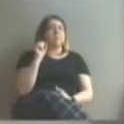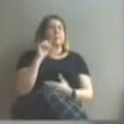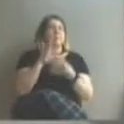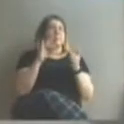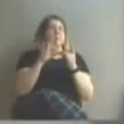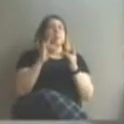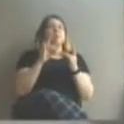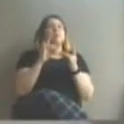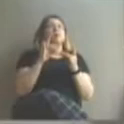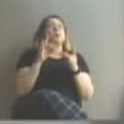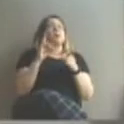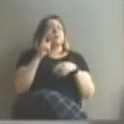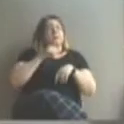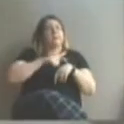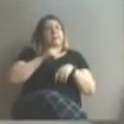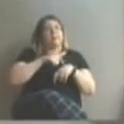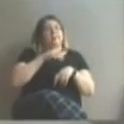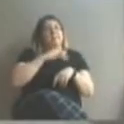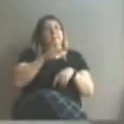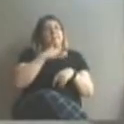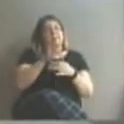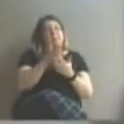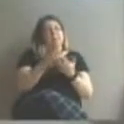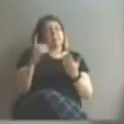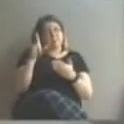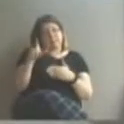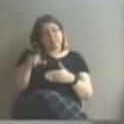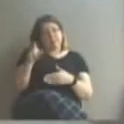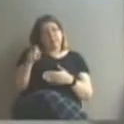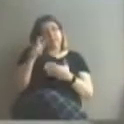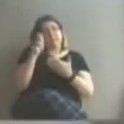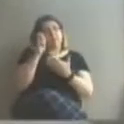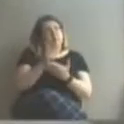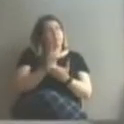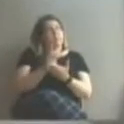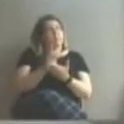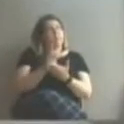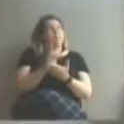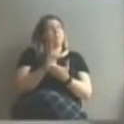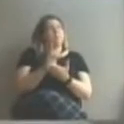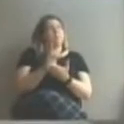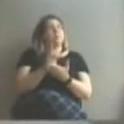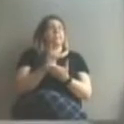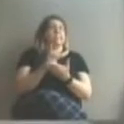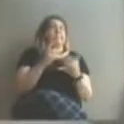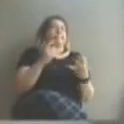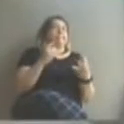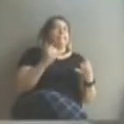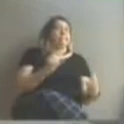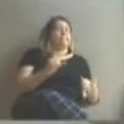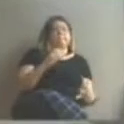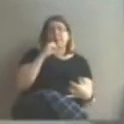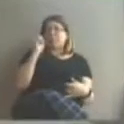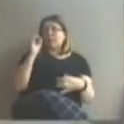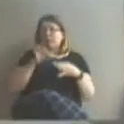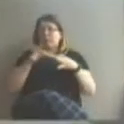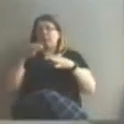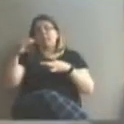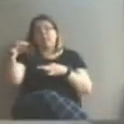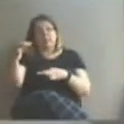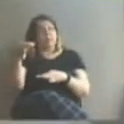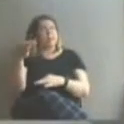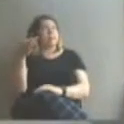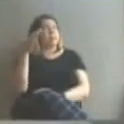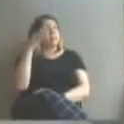things on this org chart that need to be approved sooner than later. Is